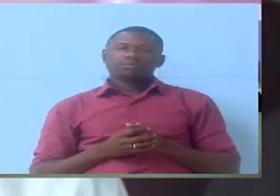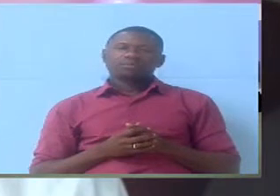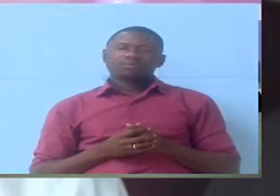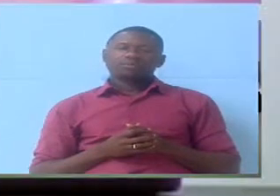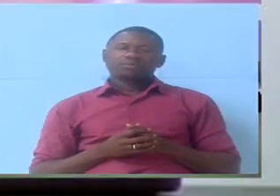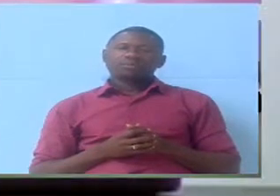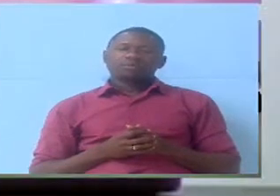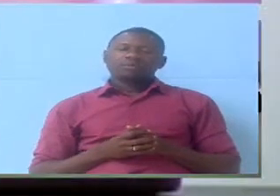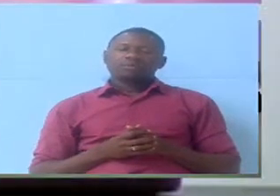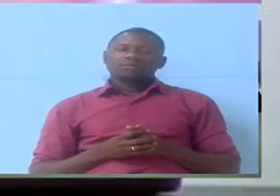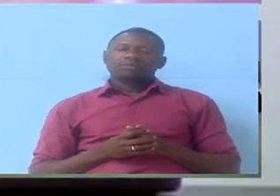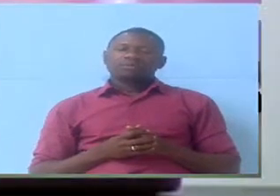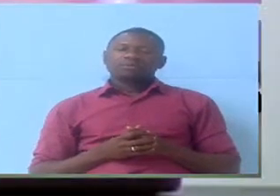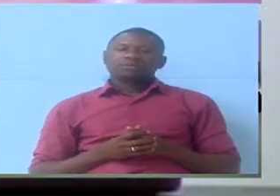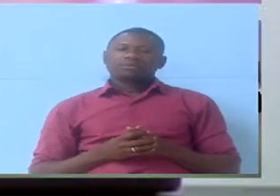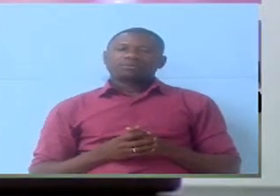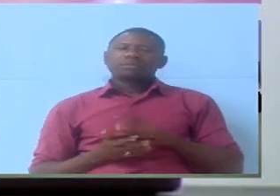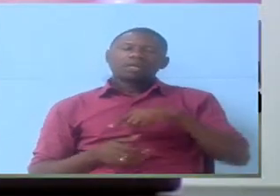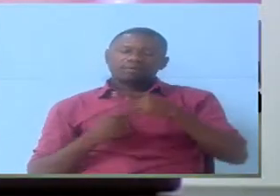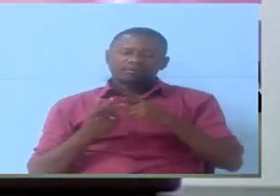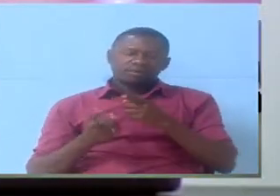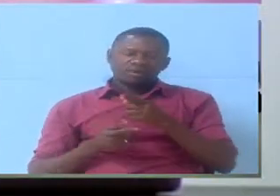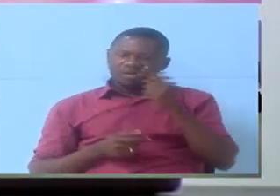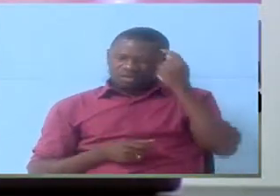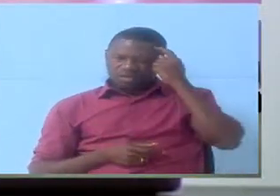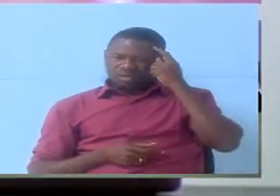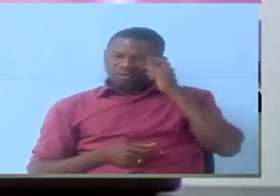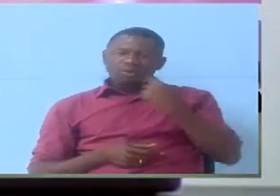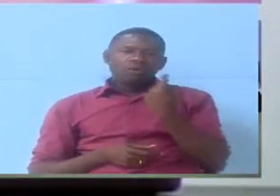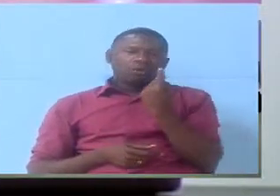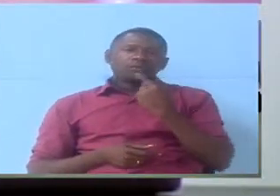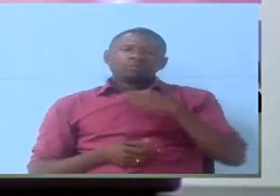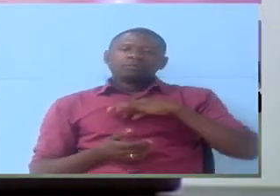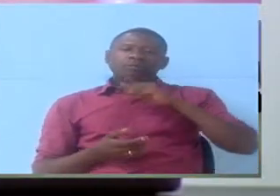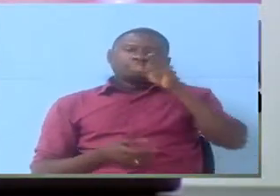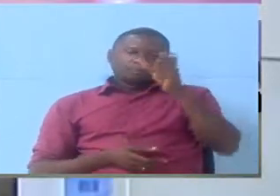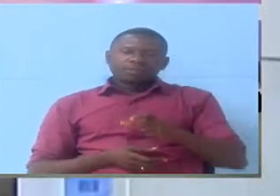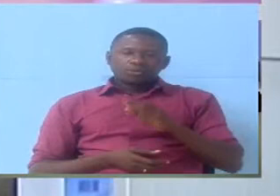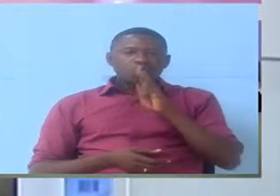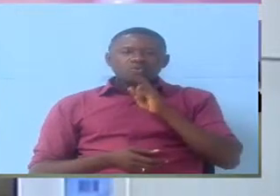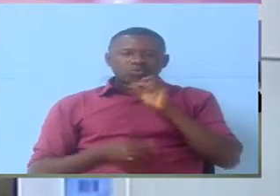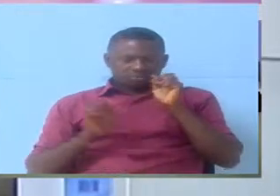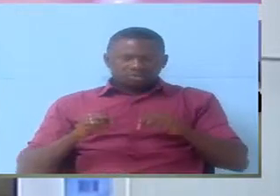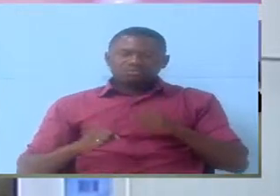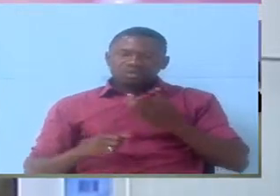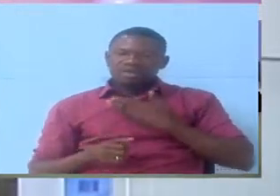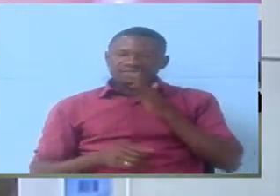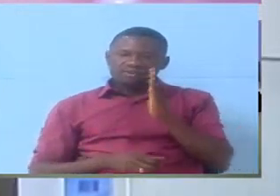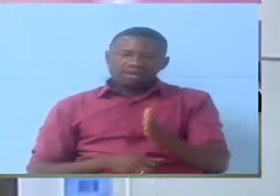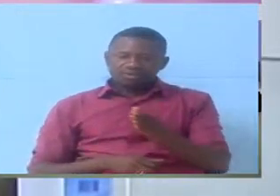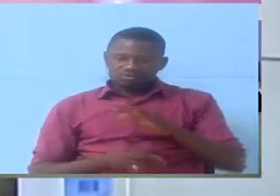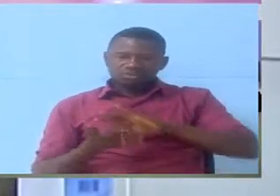according to procedures, wouldn't he be the only person who could transfer you? Yes.